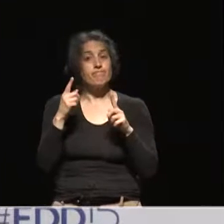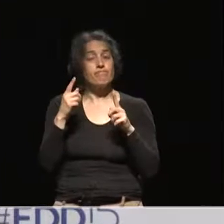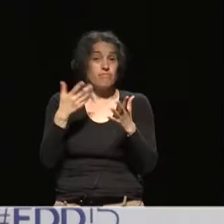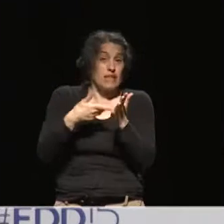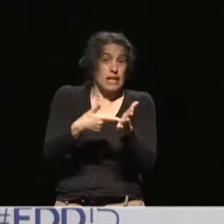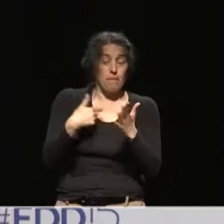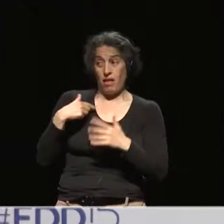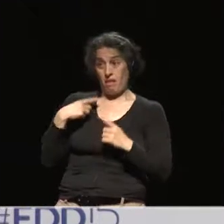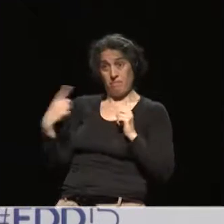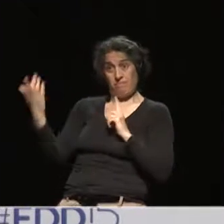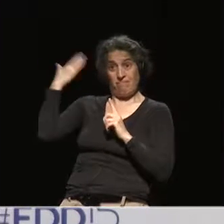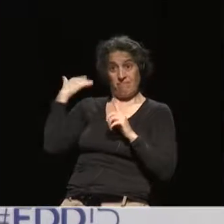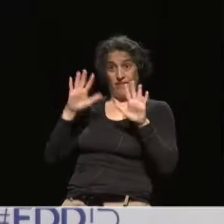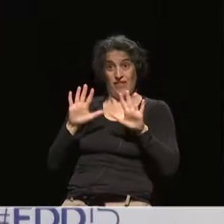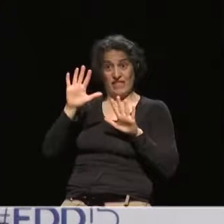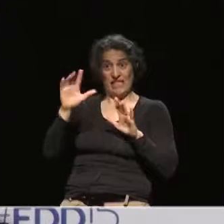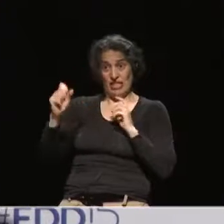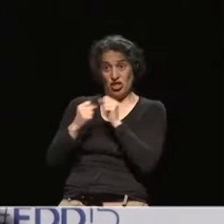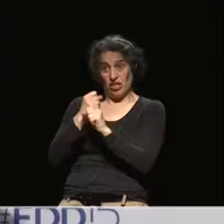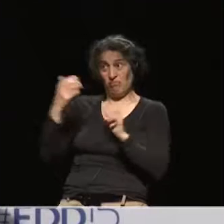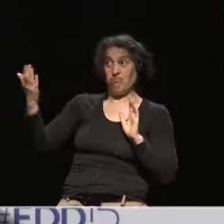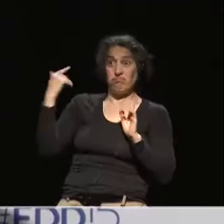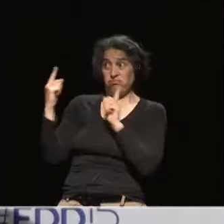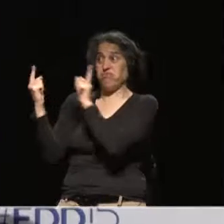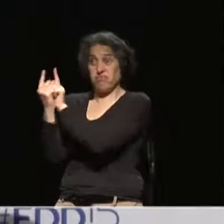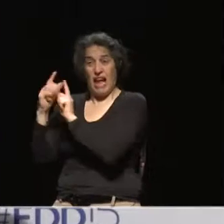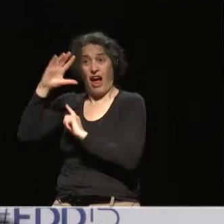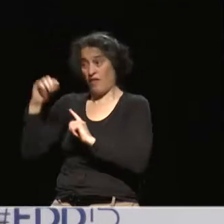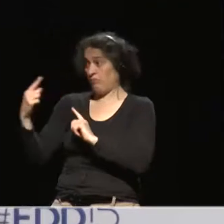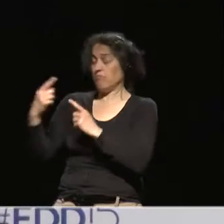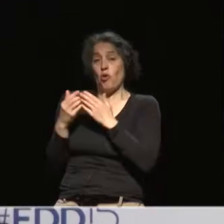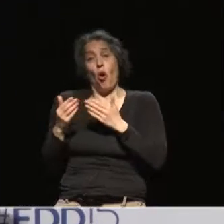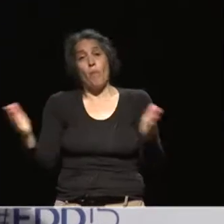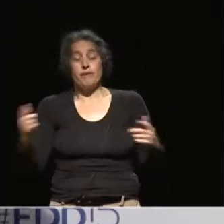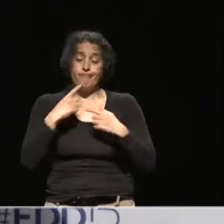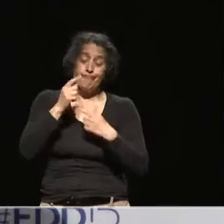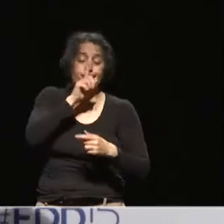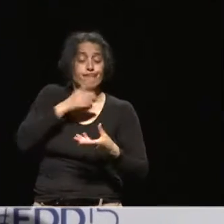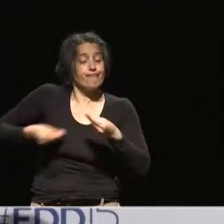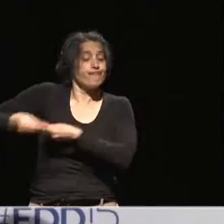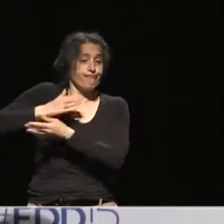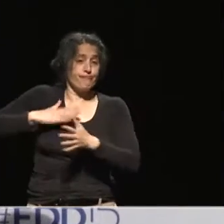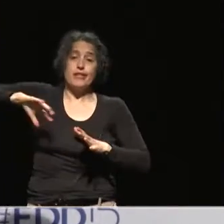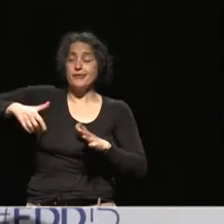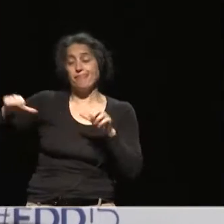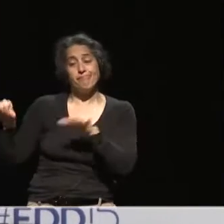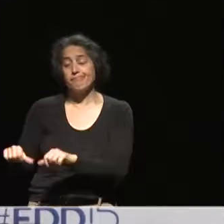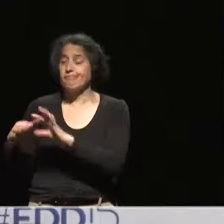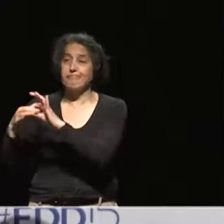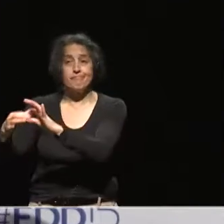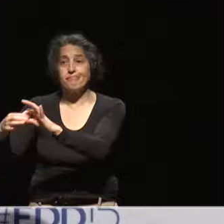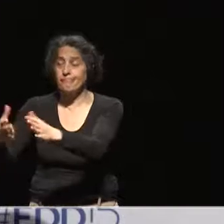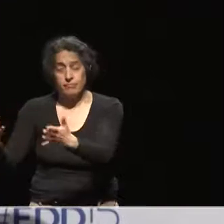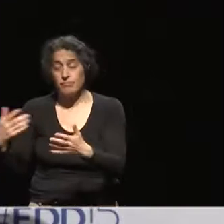you? At the time, a member state of the European Union, in order to try and break this vicious circle,